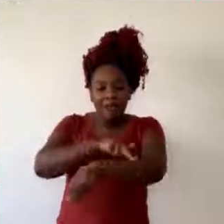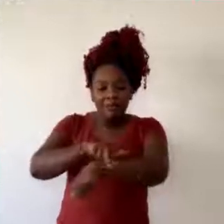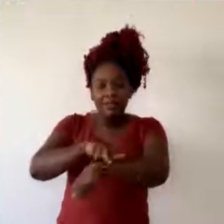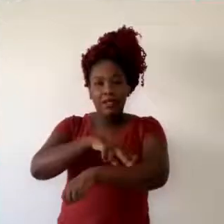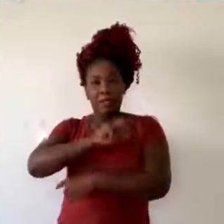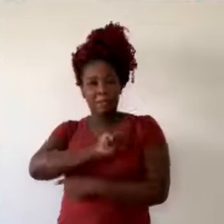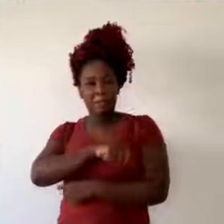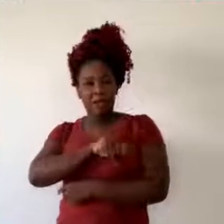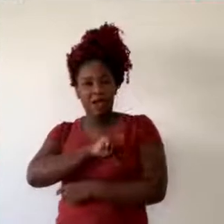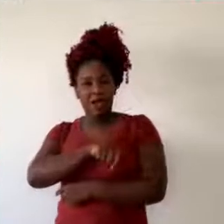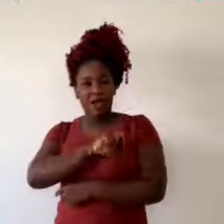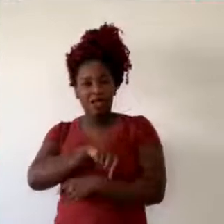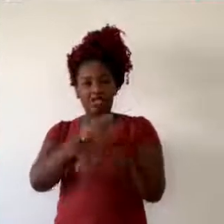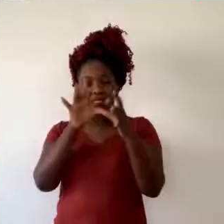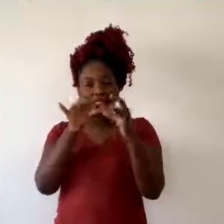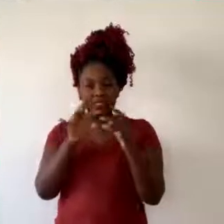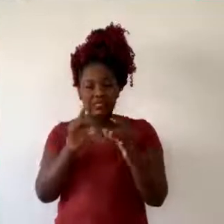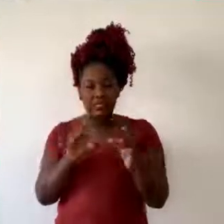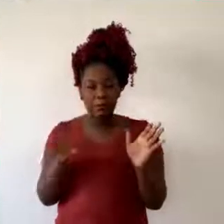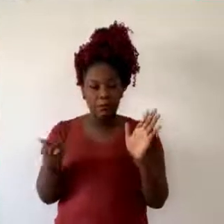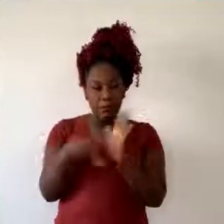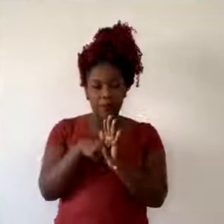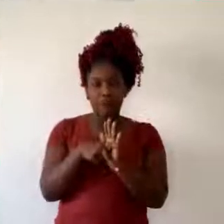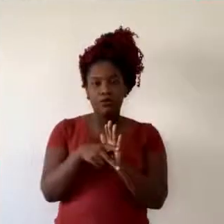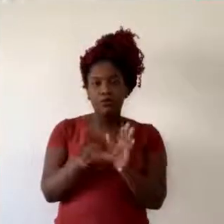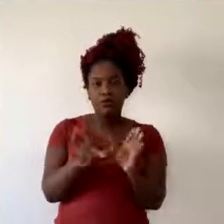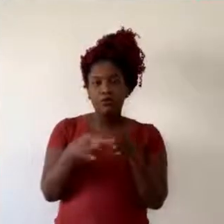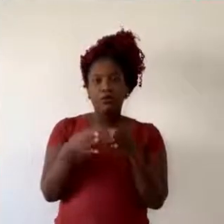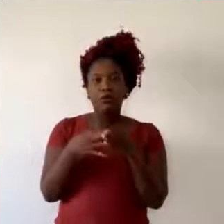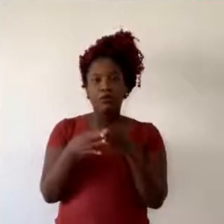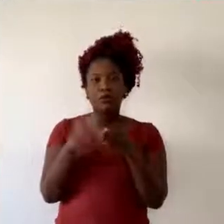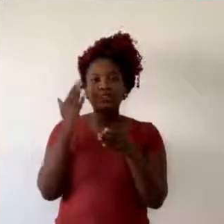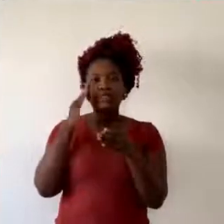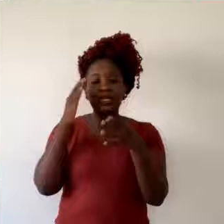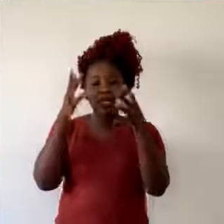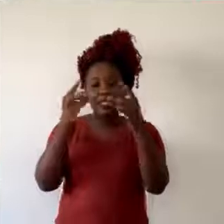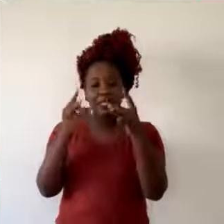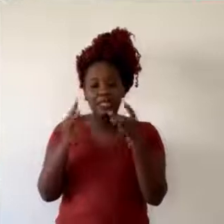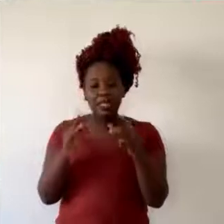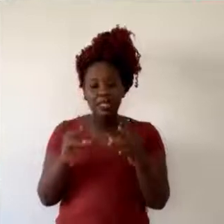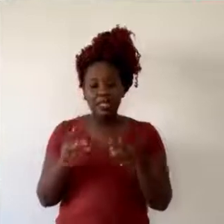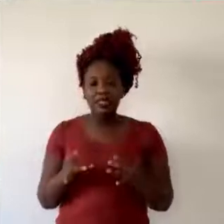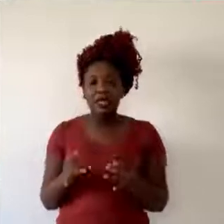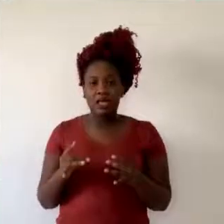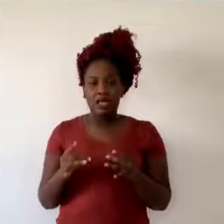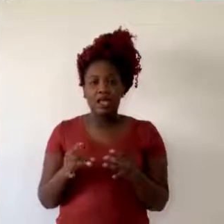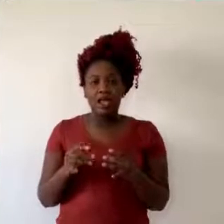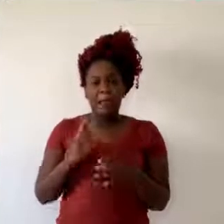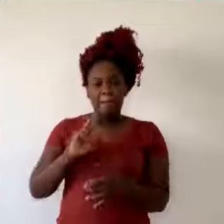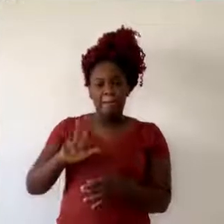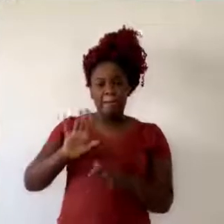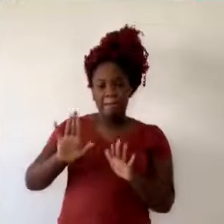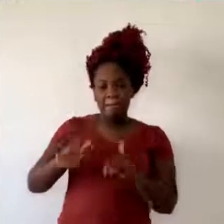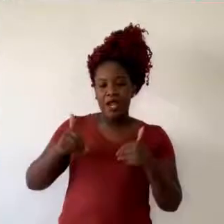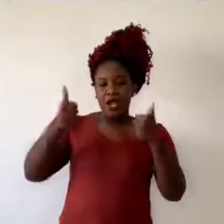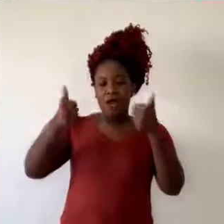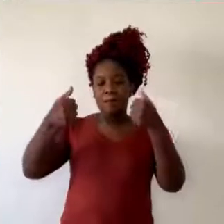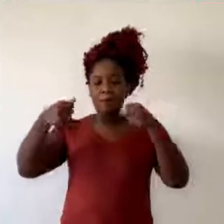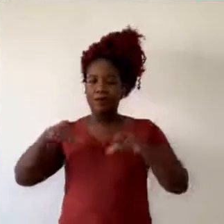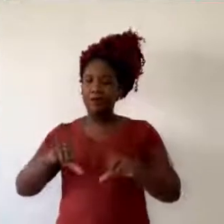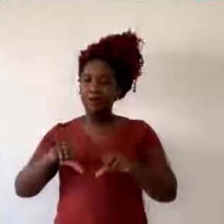is a component of cruelty and anger that is particularly heavy towards this group. It's not better, it's not